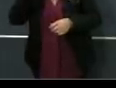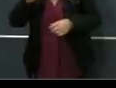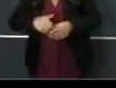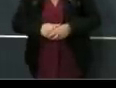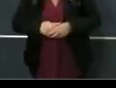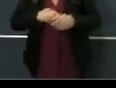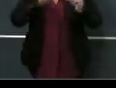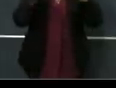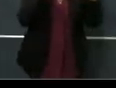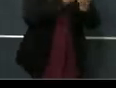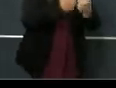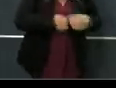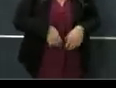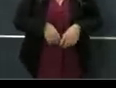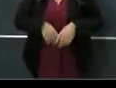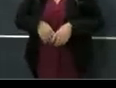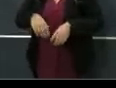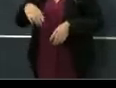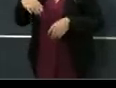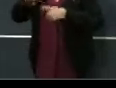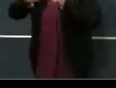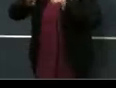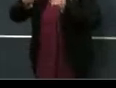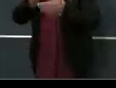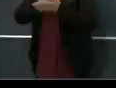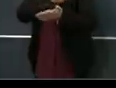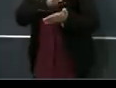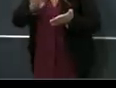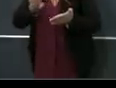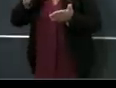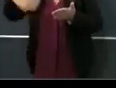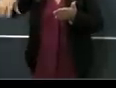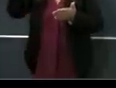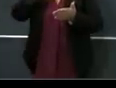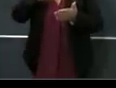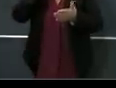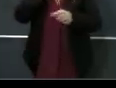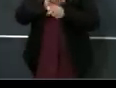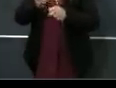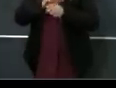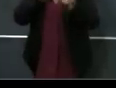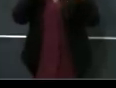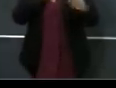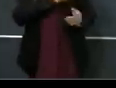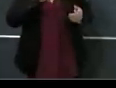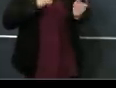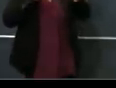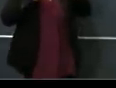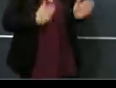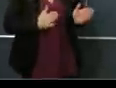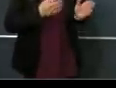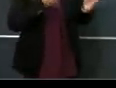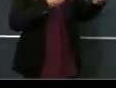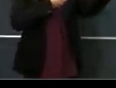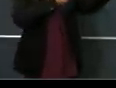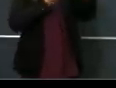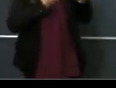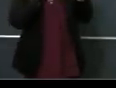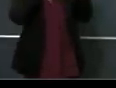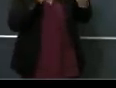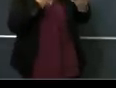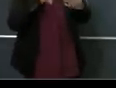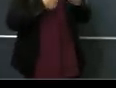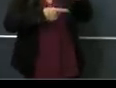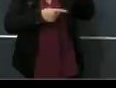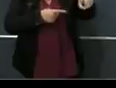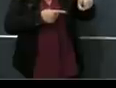our California State School Boards Association to help us get that information. Many legislators sending us information about what the need is, to